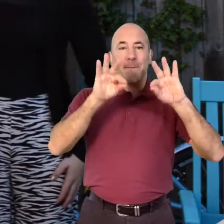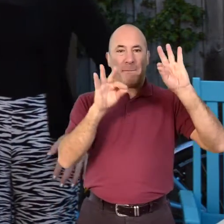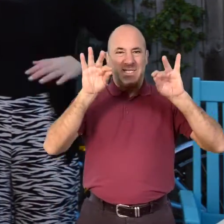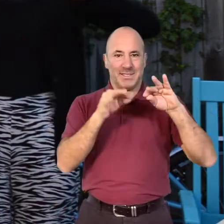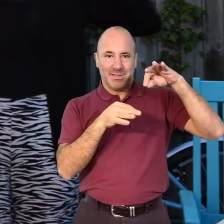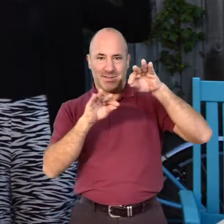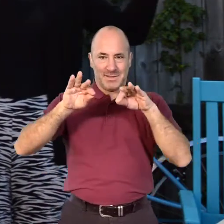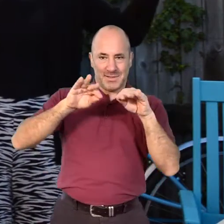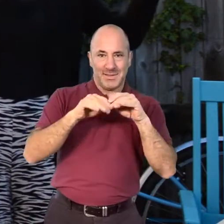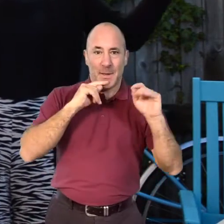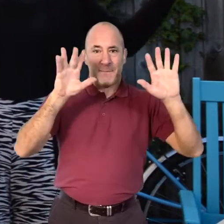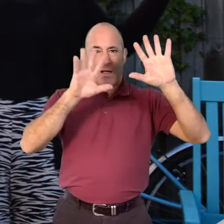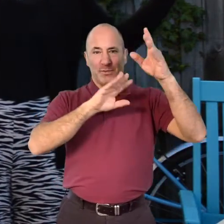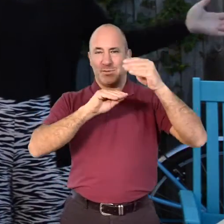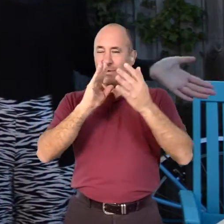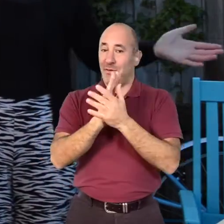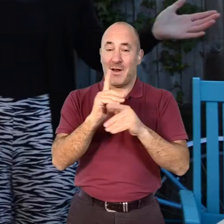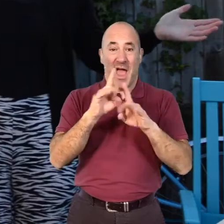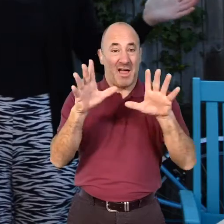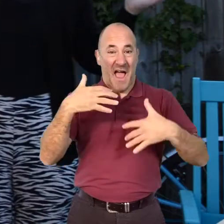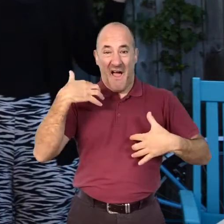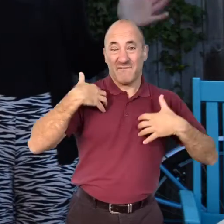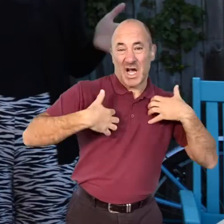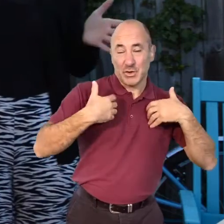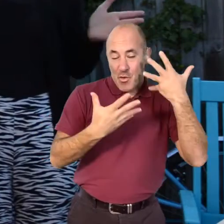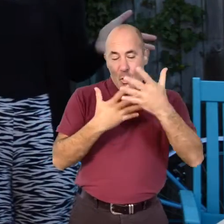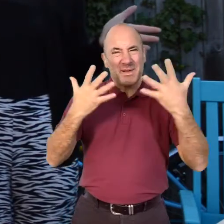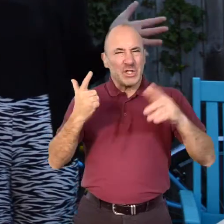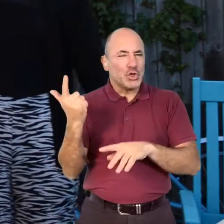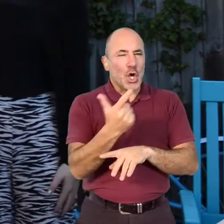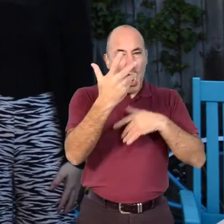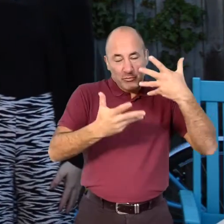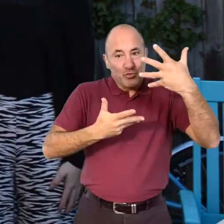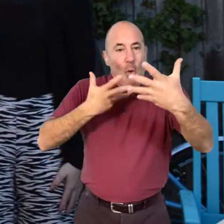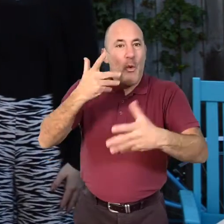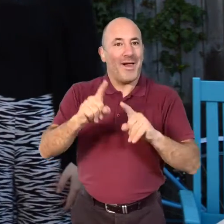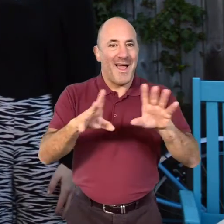it's usually to tell an epic adventure or a big journey.